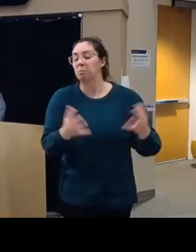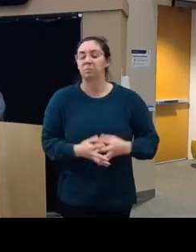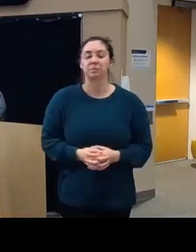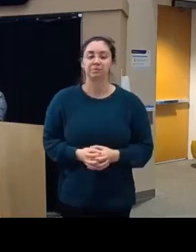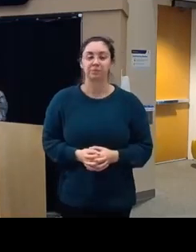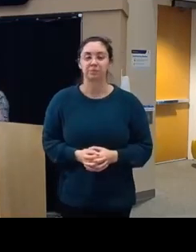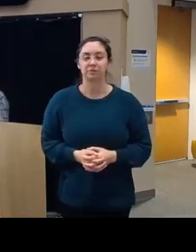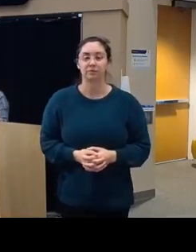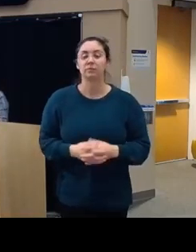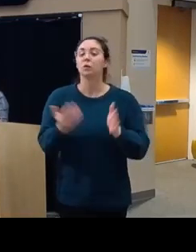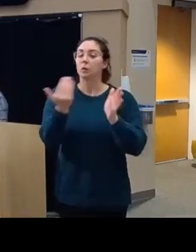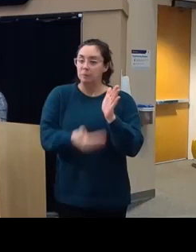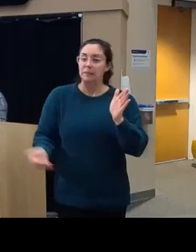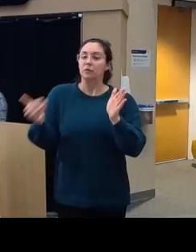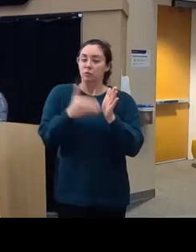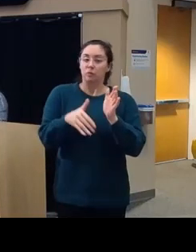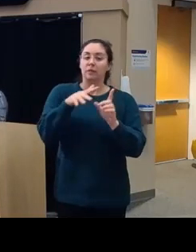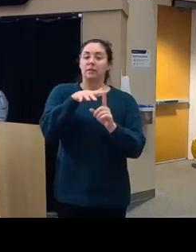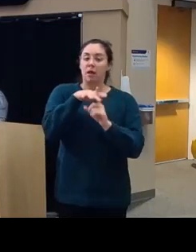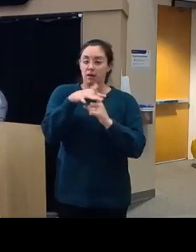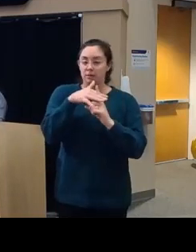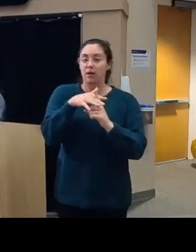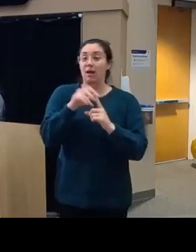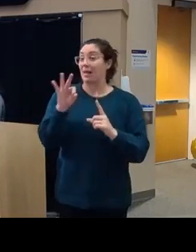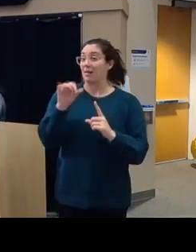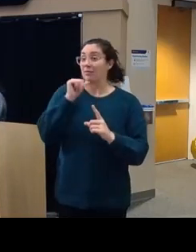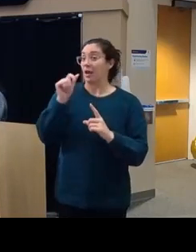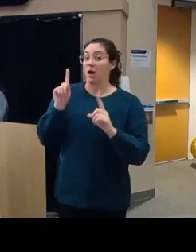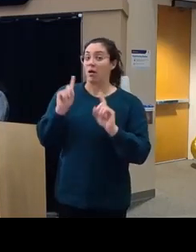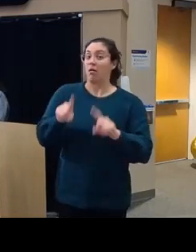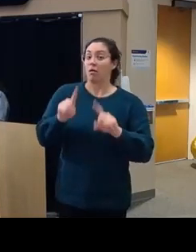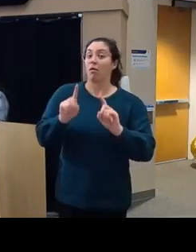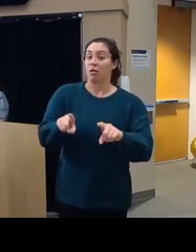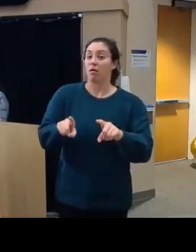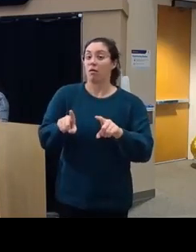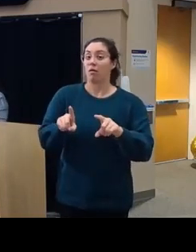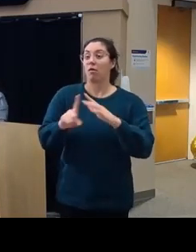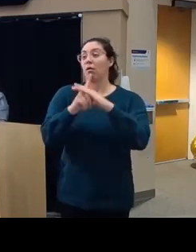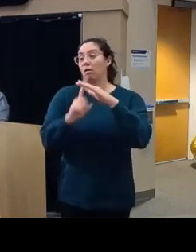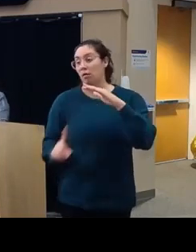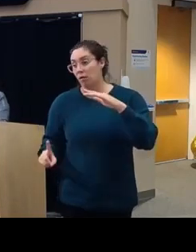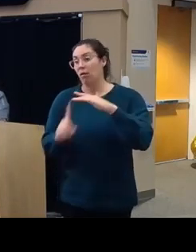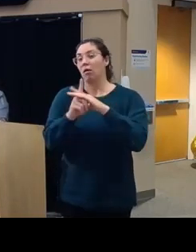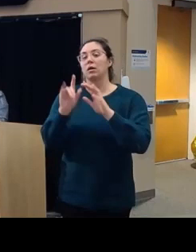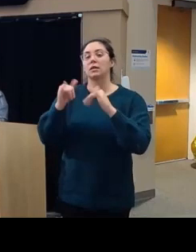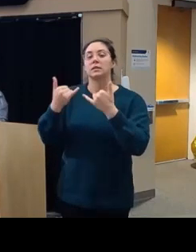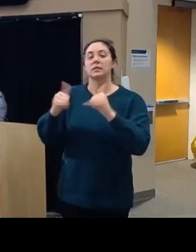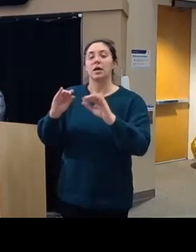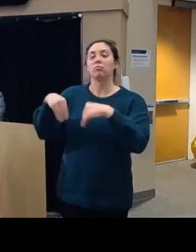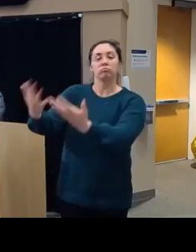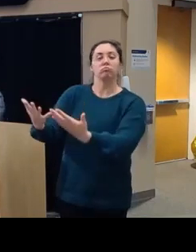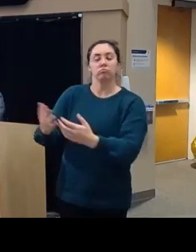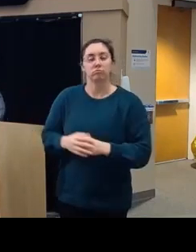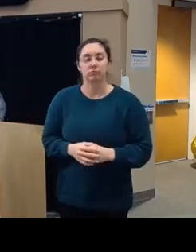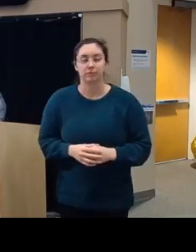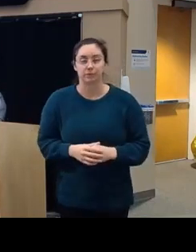And then we had repeated the content in a certain way in case people don't come every time, that they could still get the content. The other thing